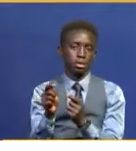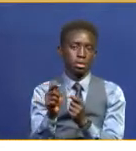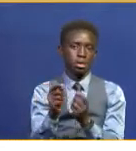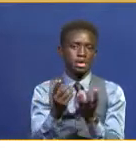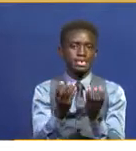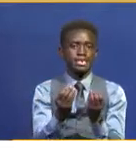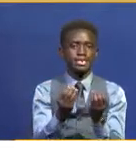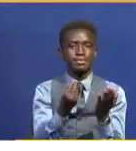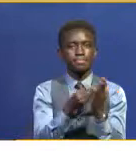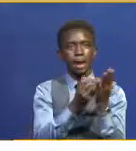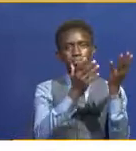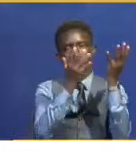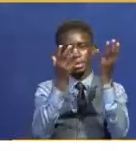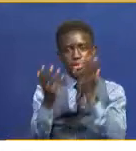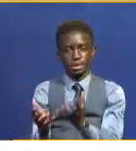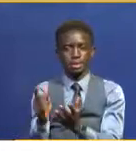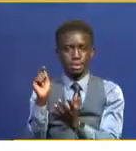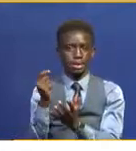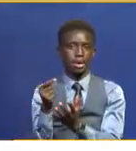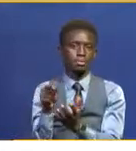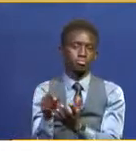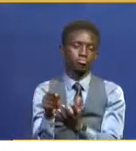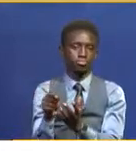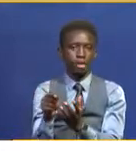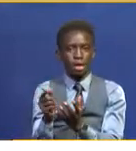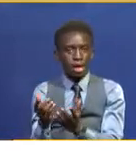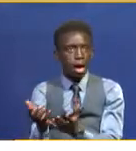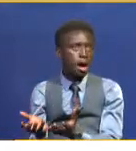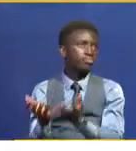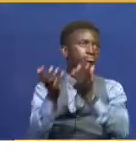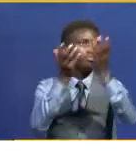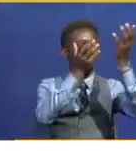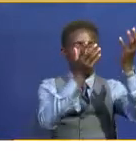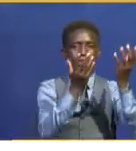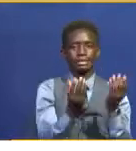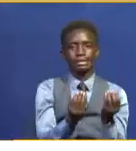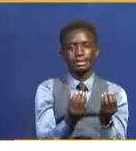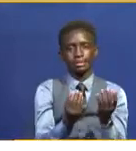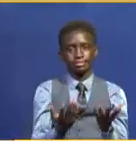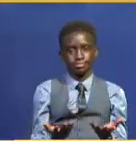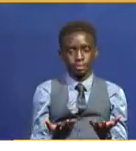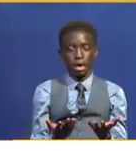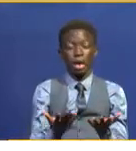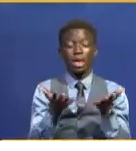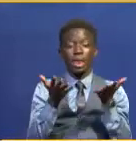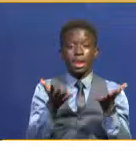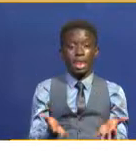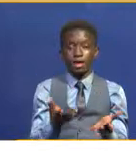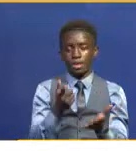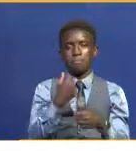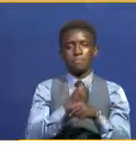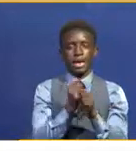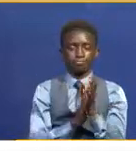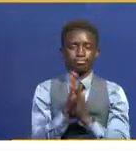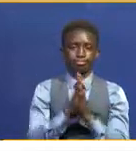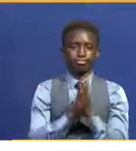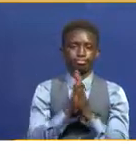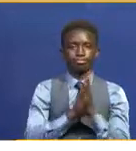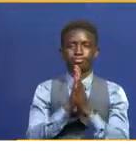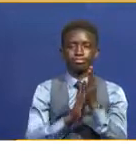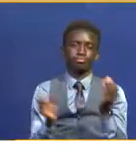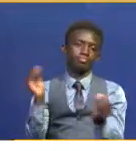Kenya and out of Kenya. And that usually gives confidence to a lot of investors, be they foreign investors or